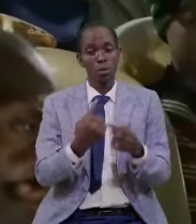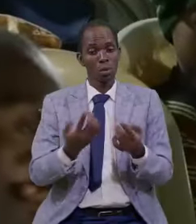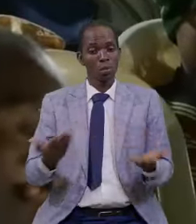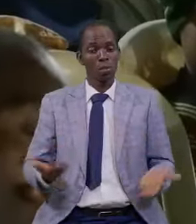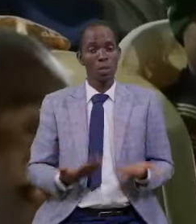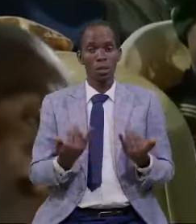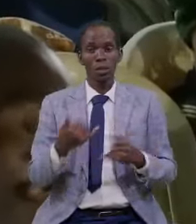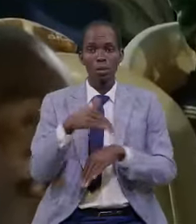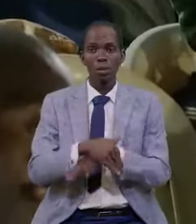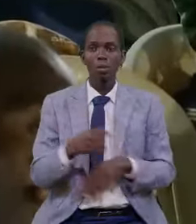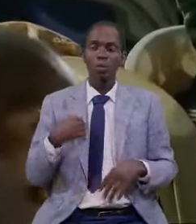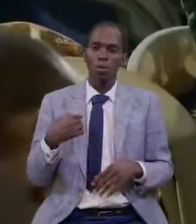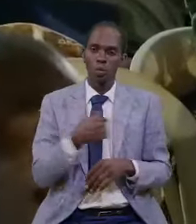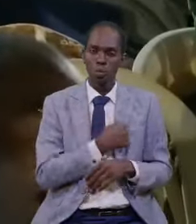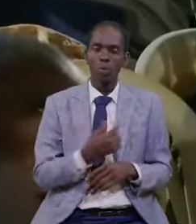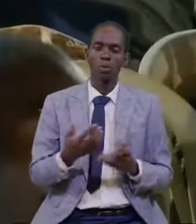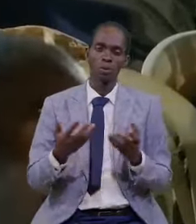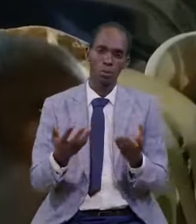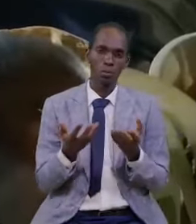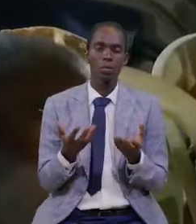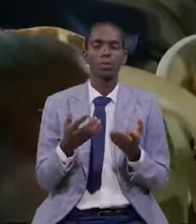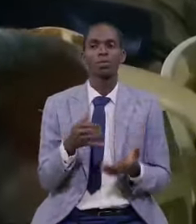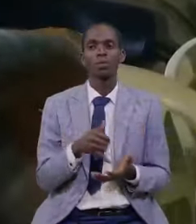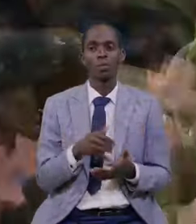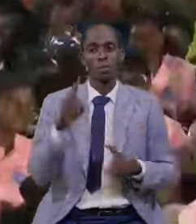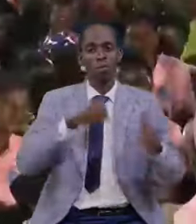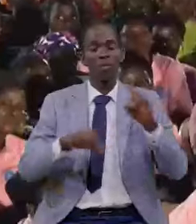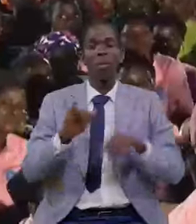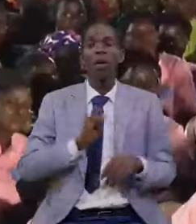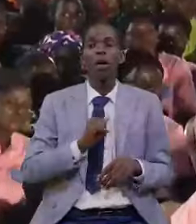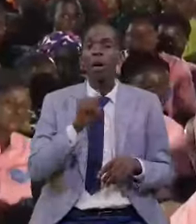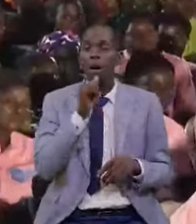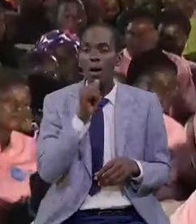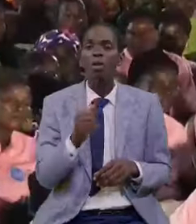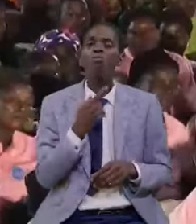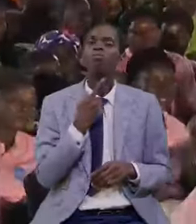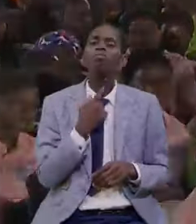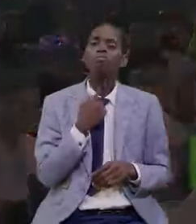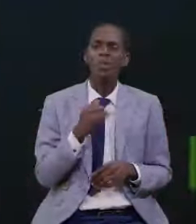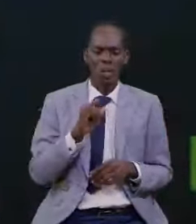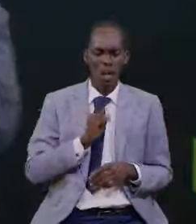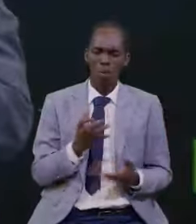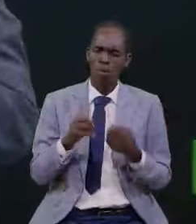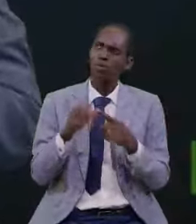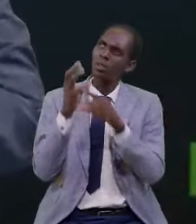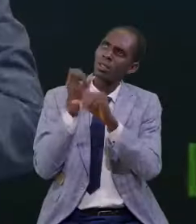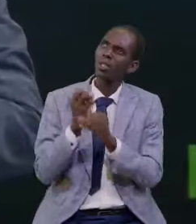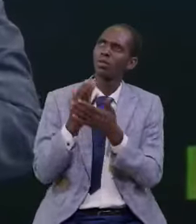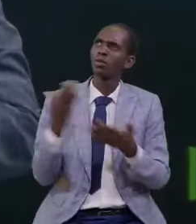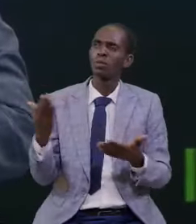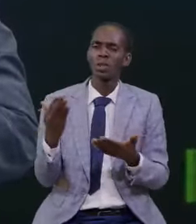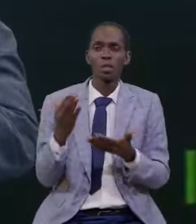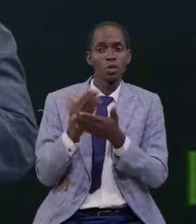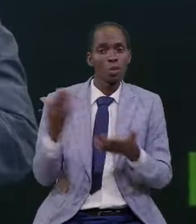thirsty. I am thirsty. I want to get something. Something that will enrich